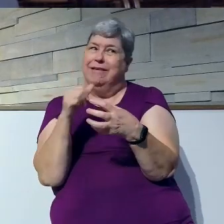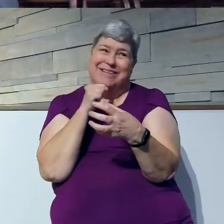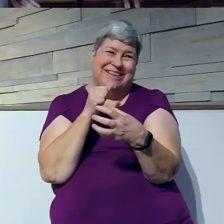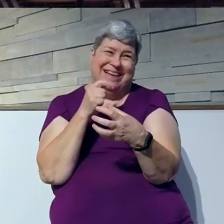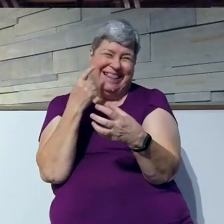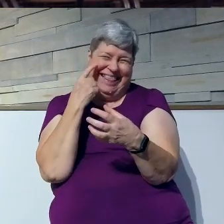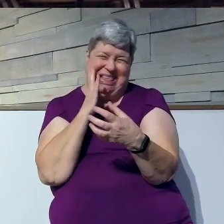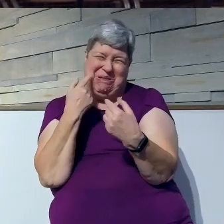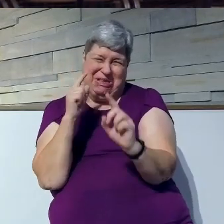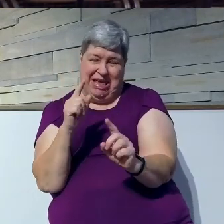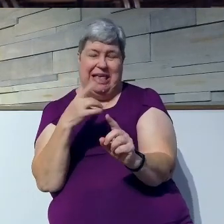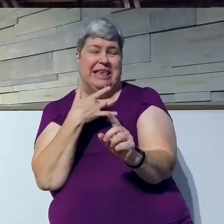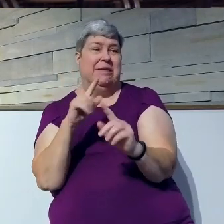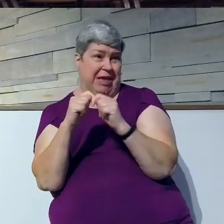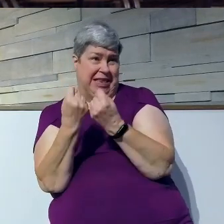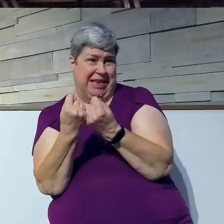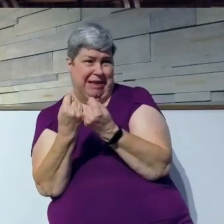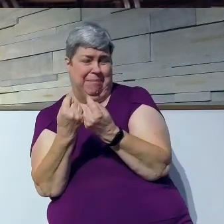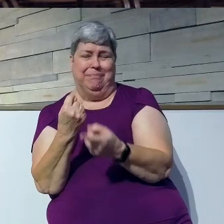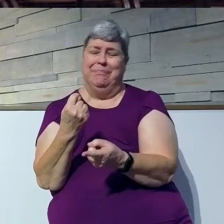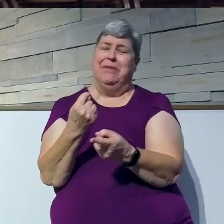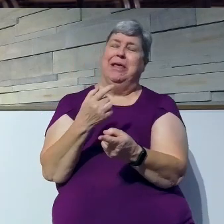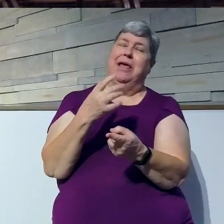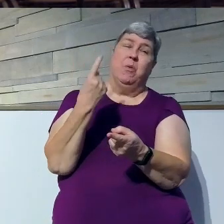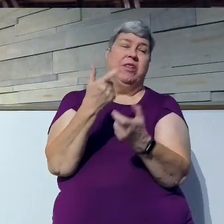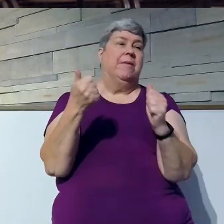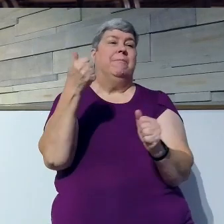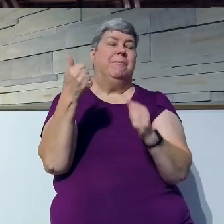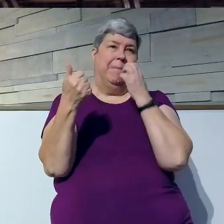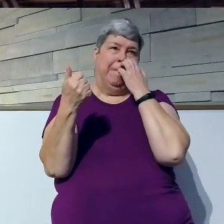usually not just one person. It's usually a team. And one of the biggest